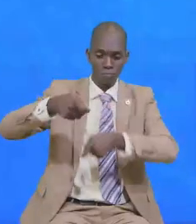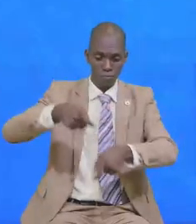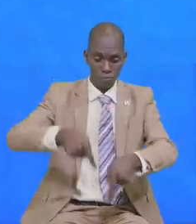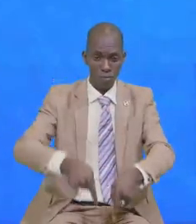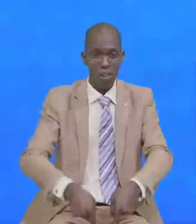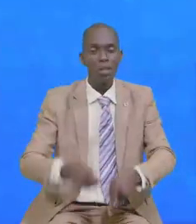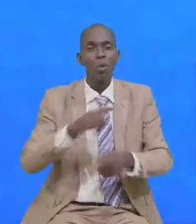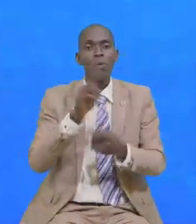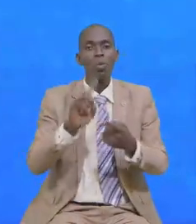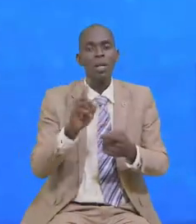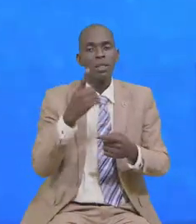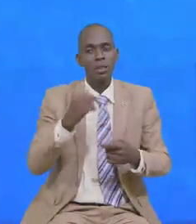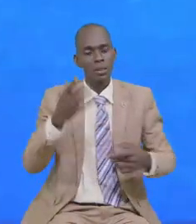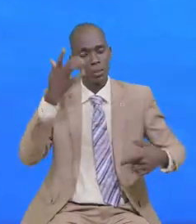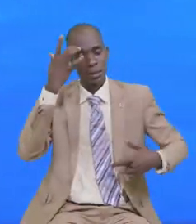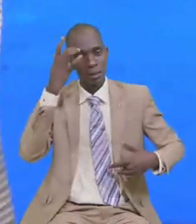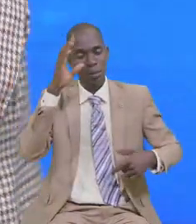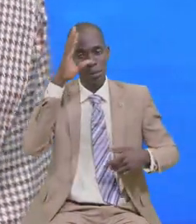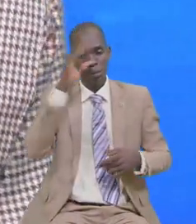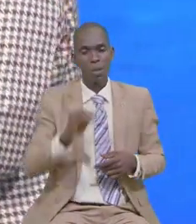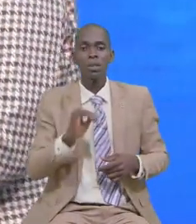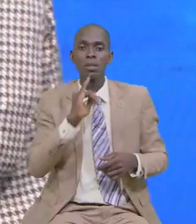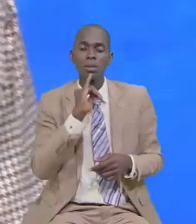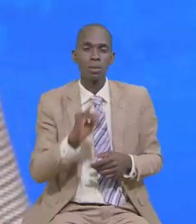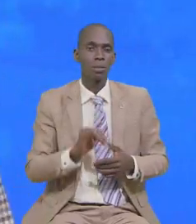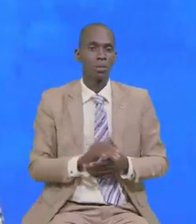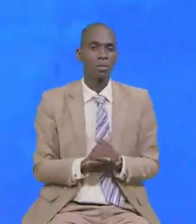the palsy lay.